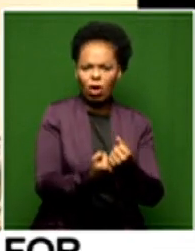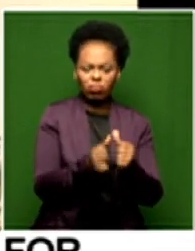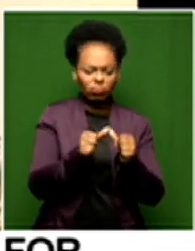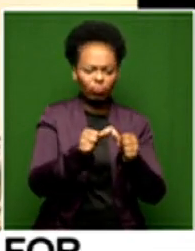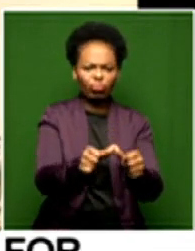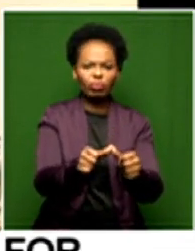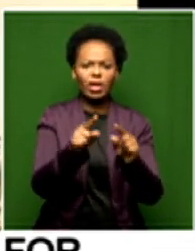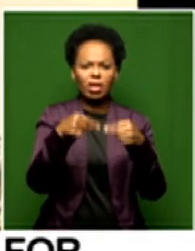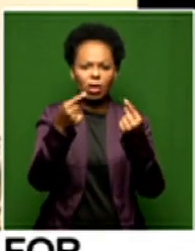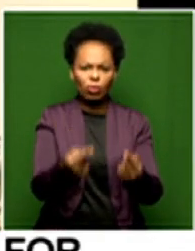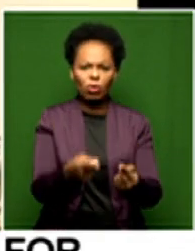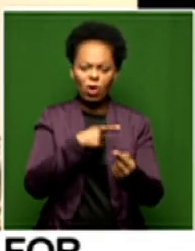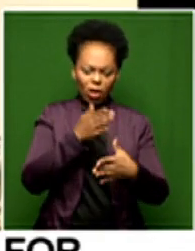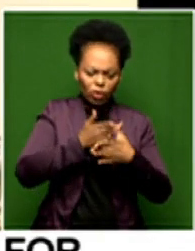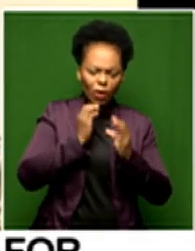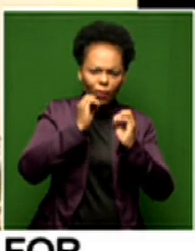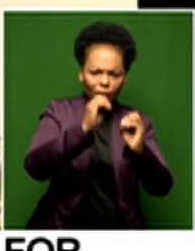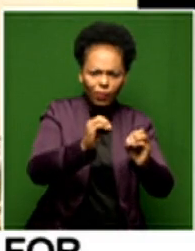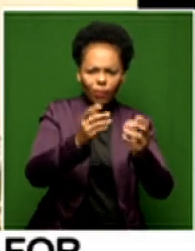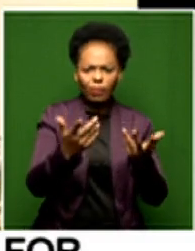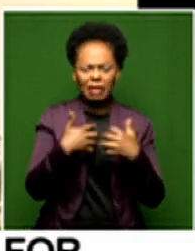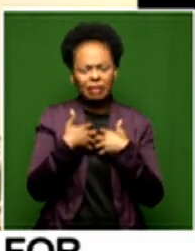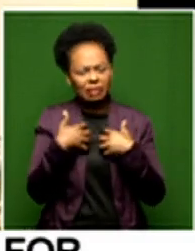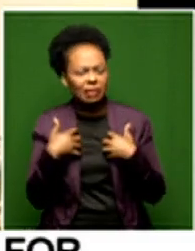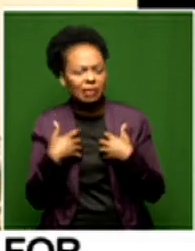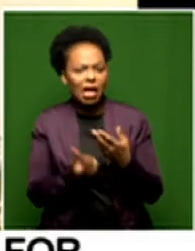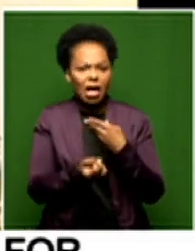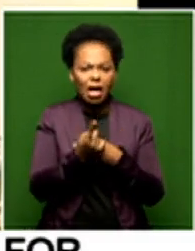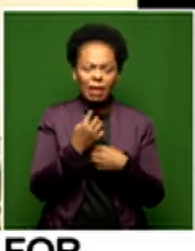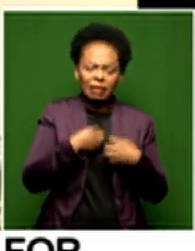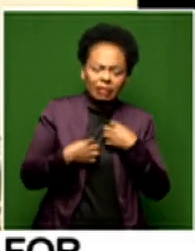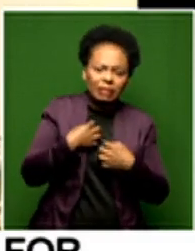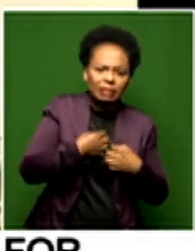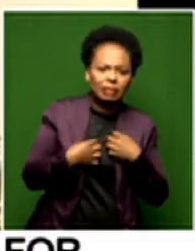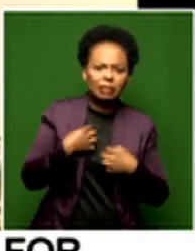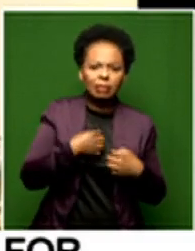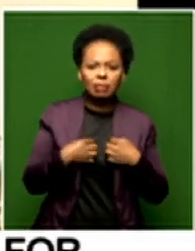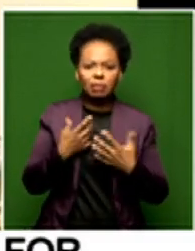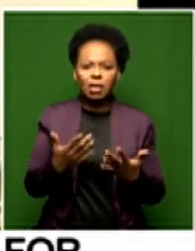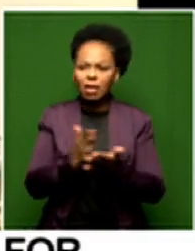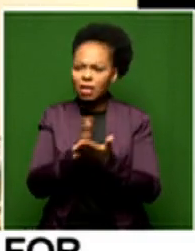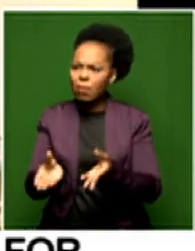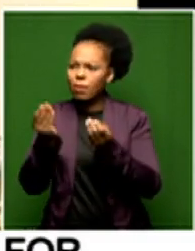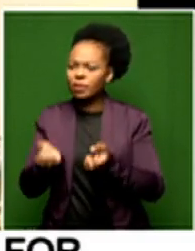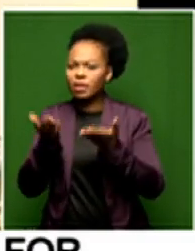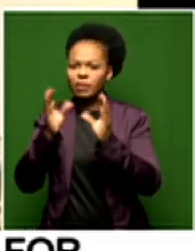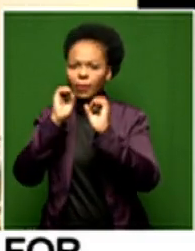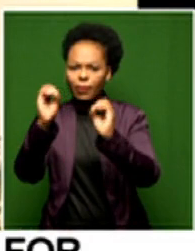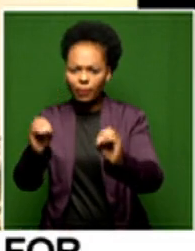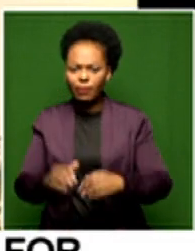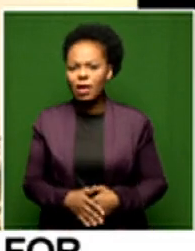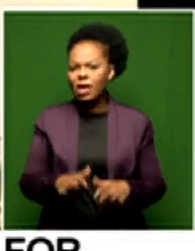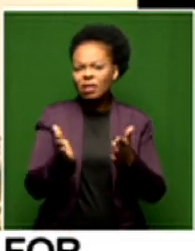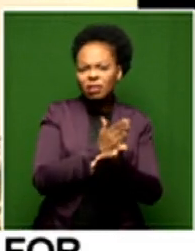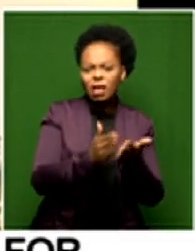so frustrated by unemployment and inadequate welfare services that those that do not bring grants, social grants,